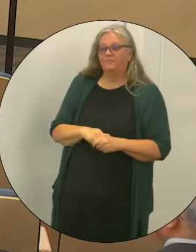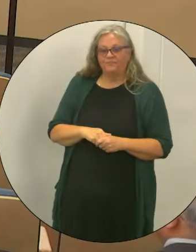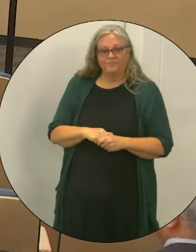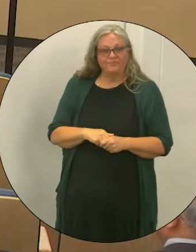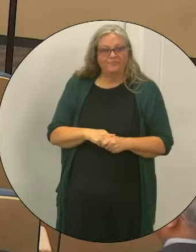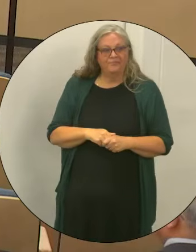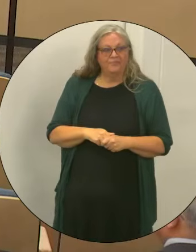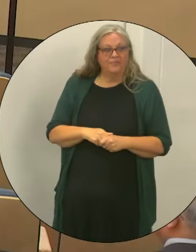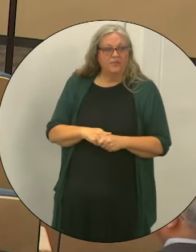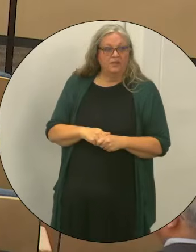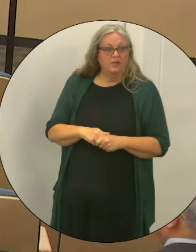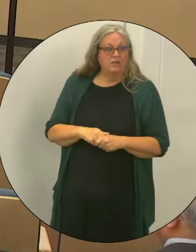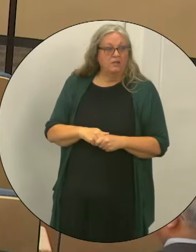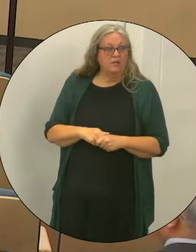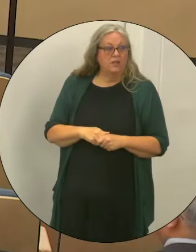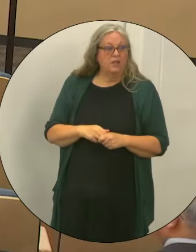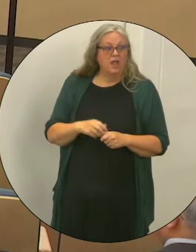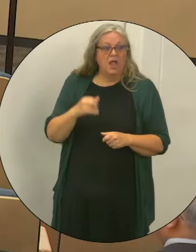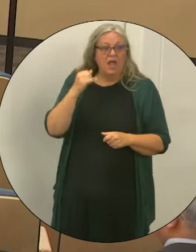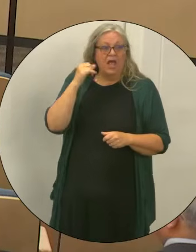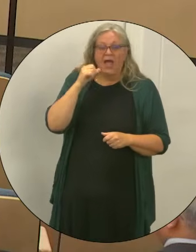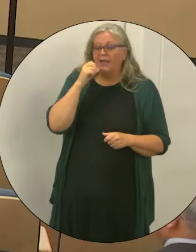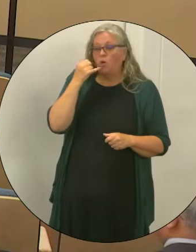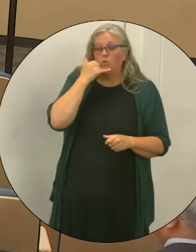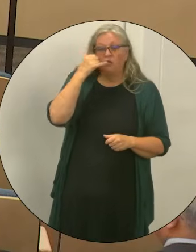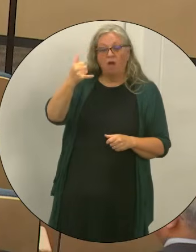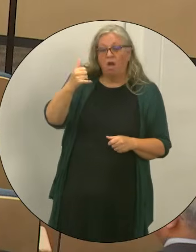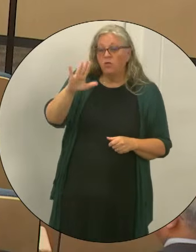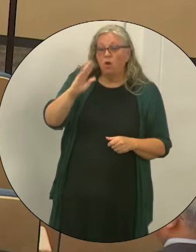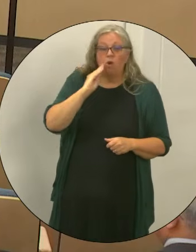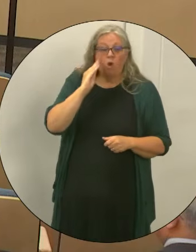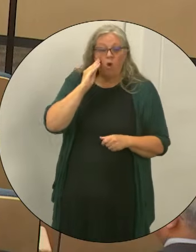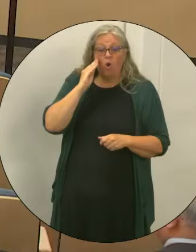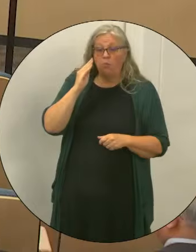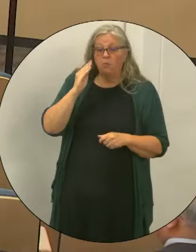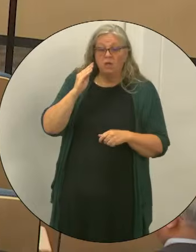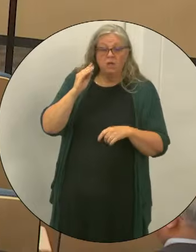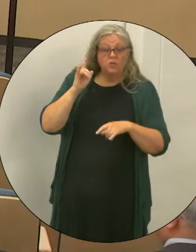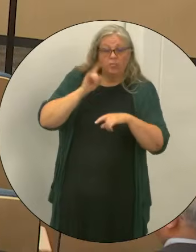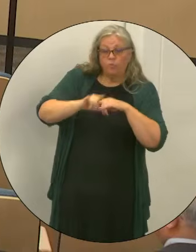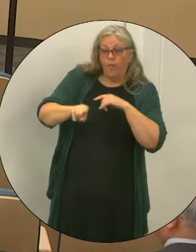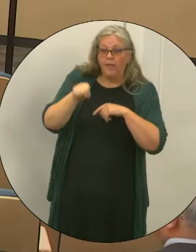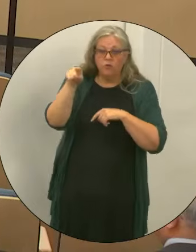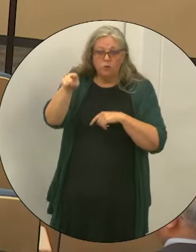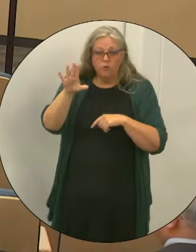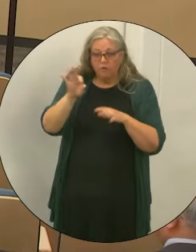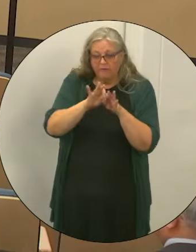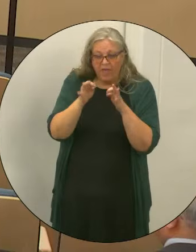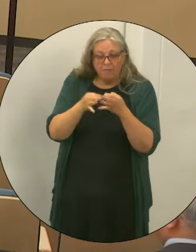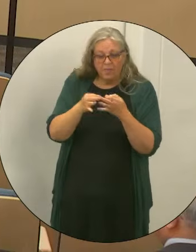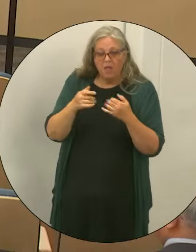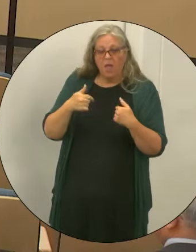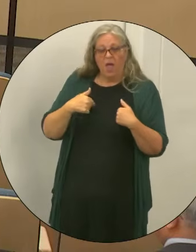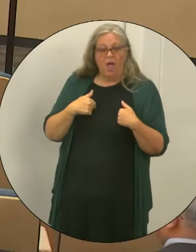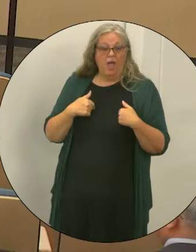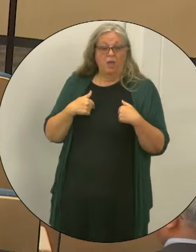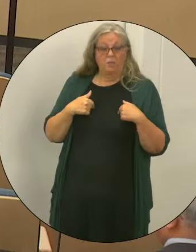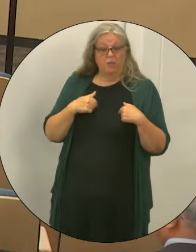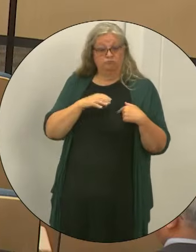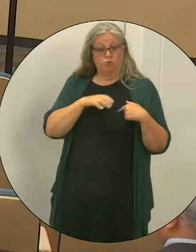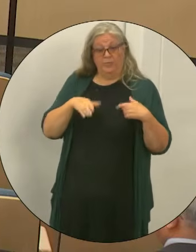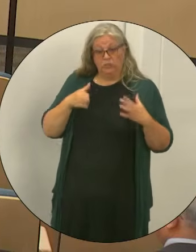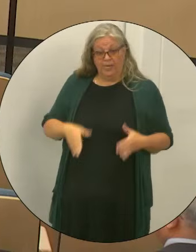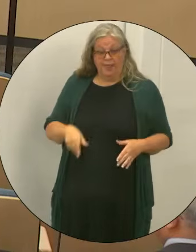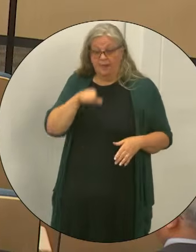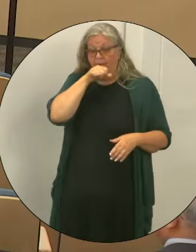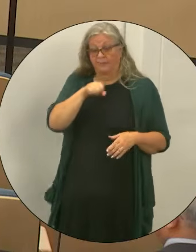I don't call your home with threats to you and your family. That's not how we roll because I'm a Christian who loves Jesus. But